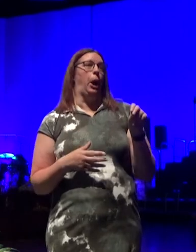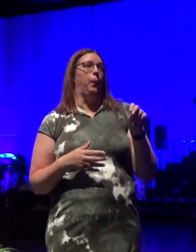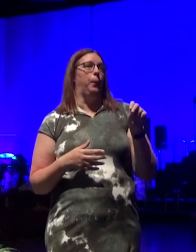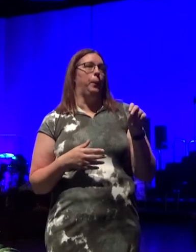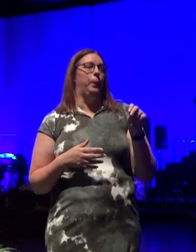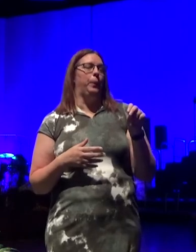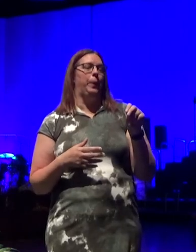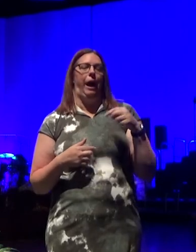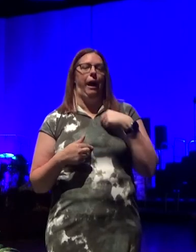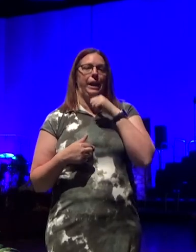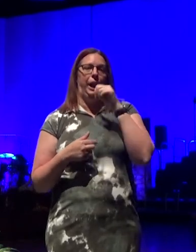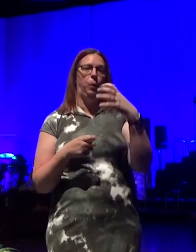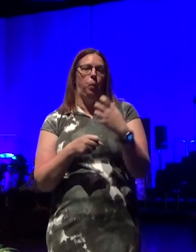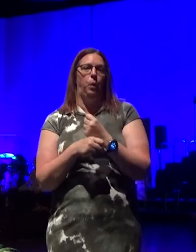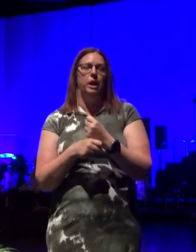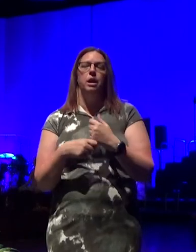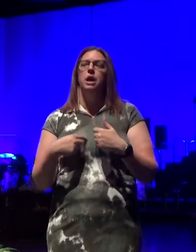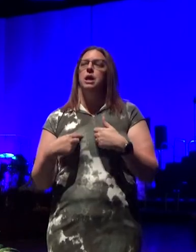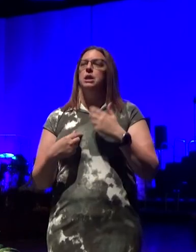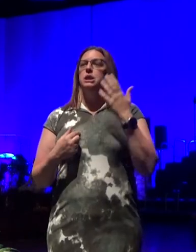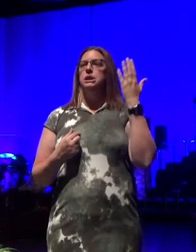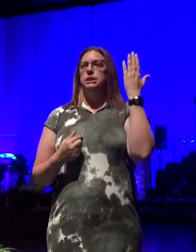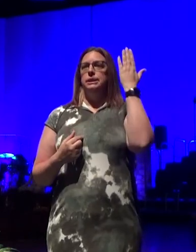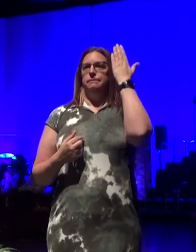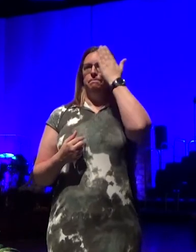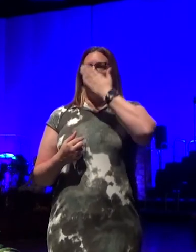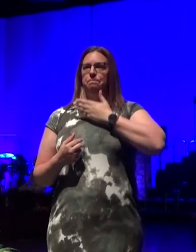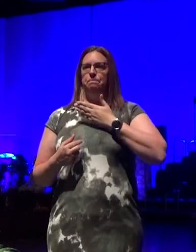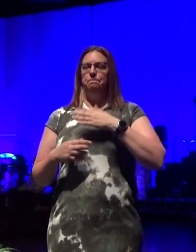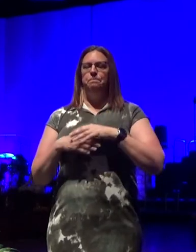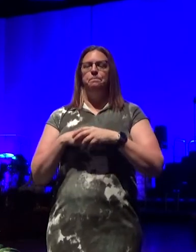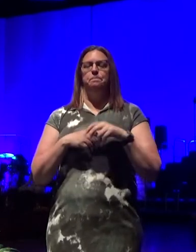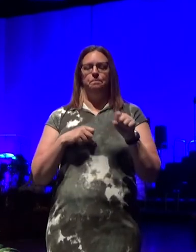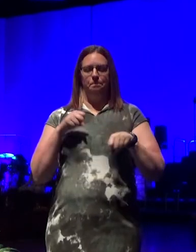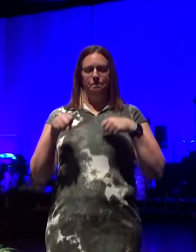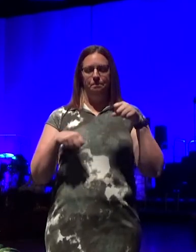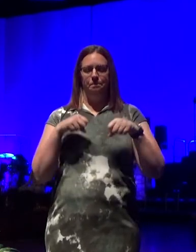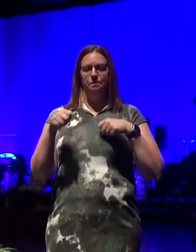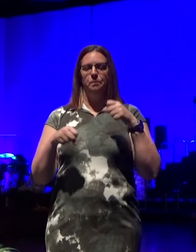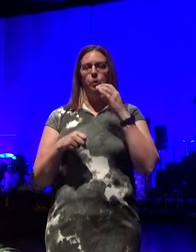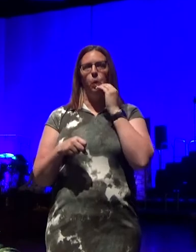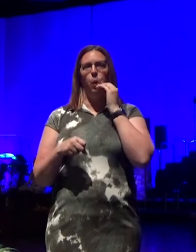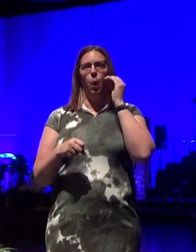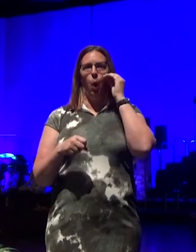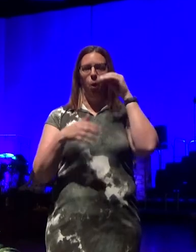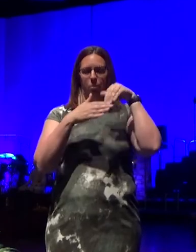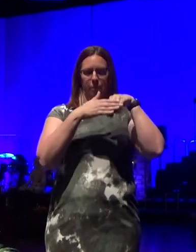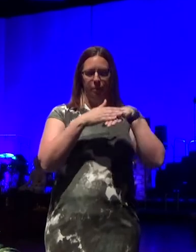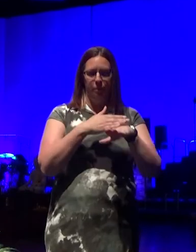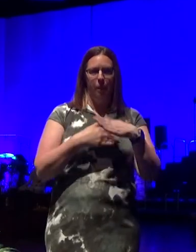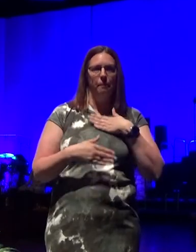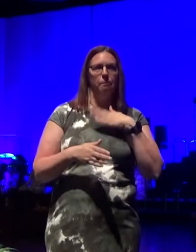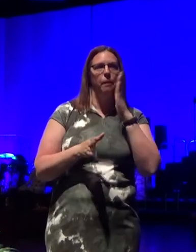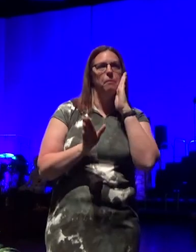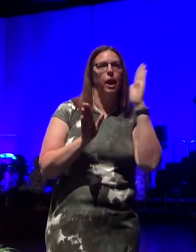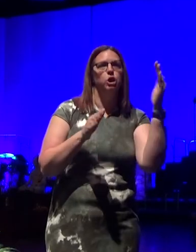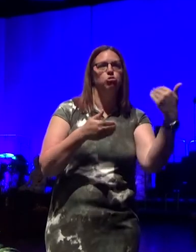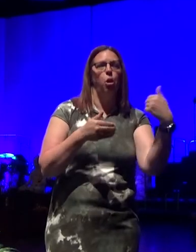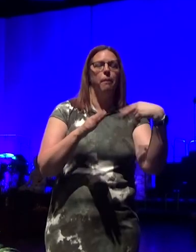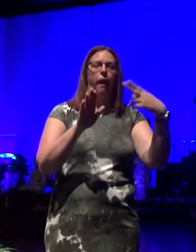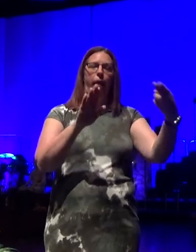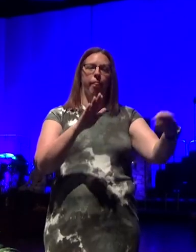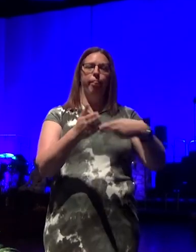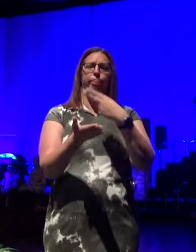very stoically. And I rode my bike home, and I got into my room, and I laid down in the bed, and I